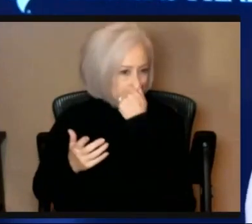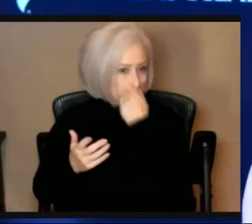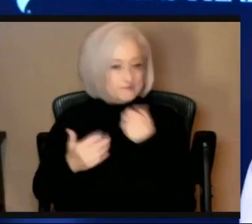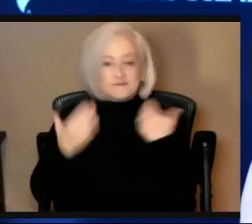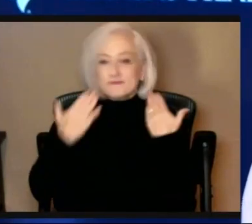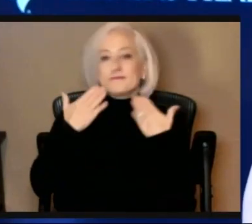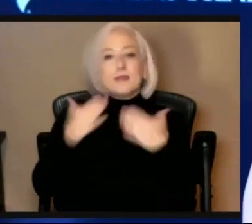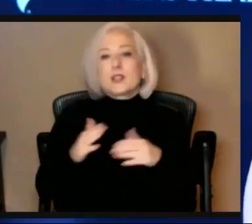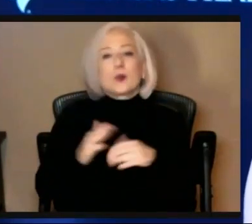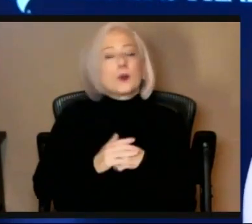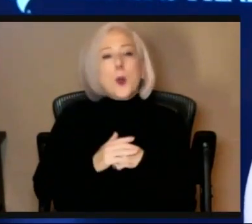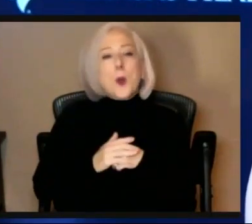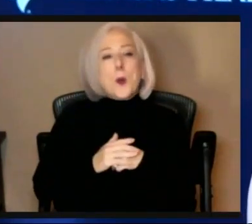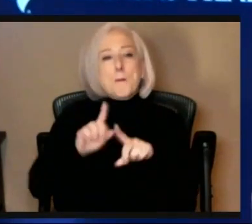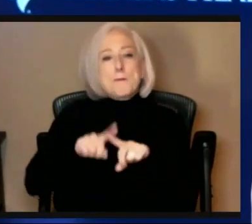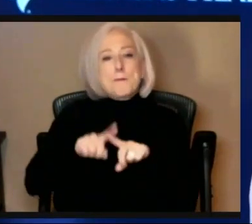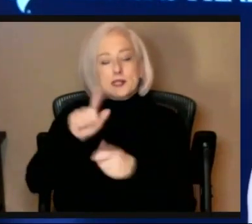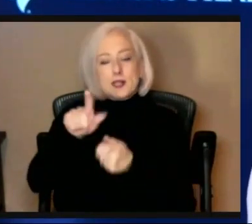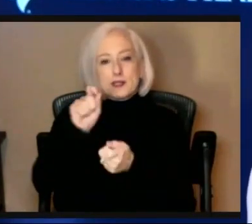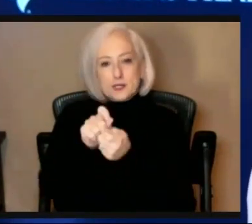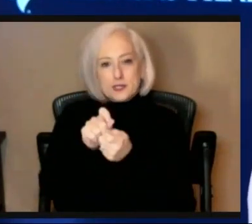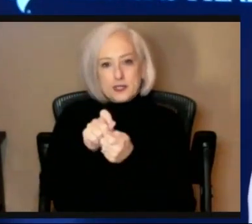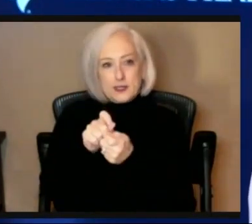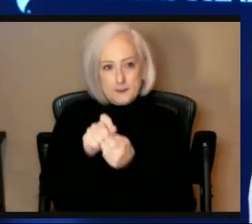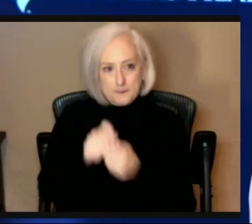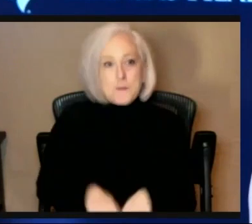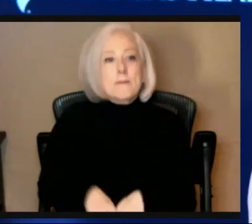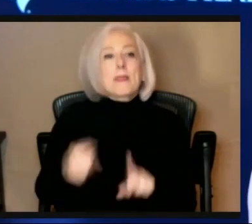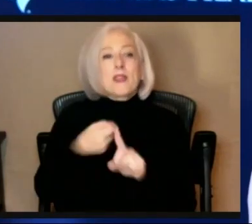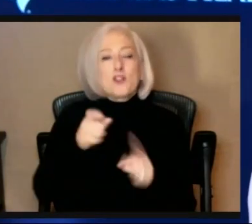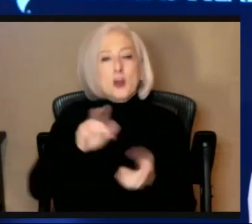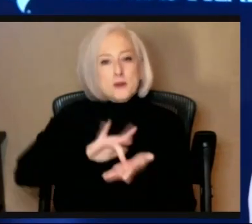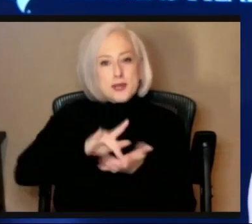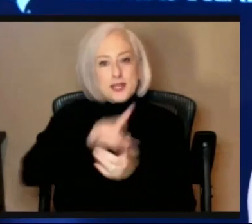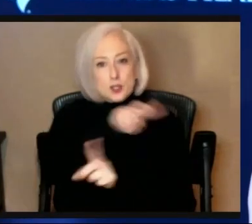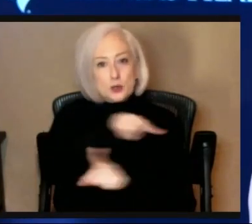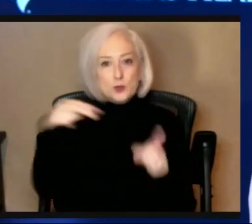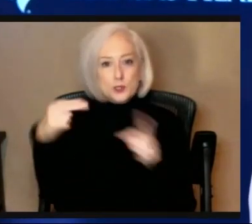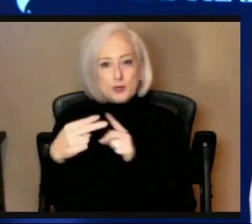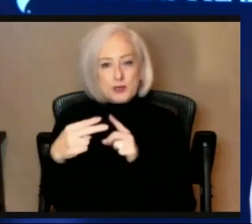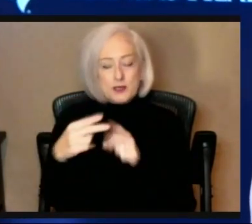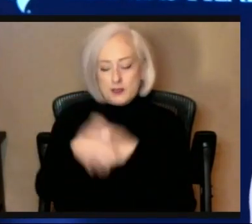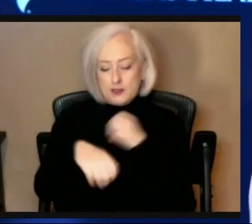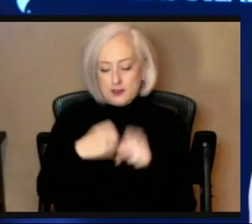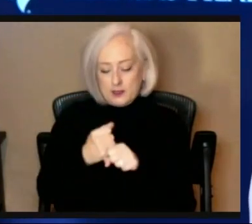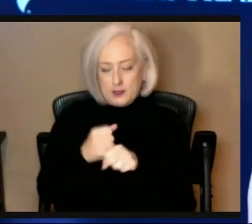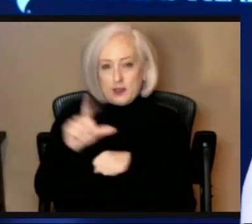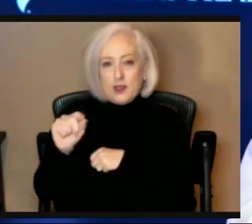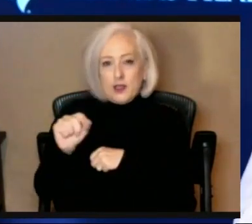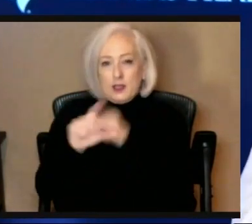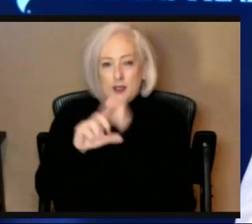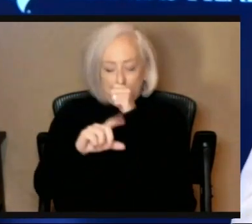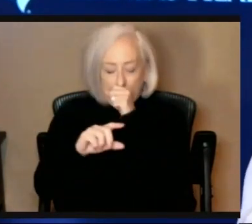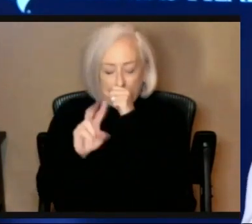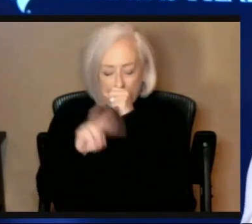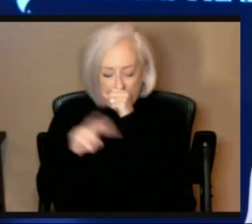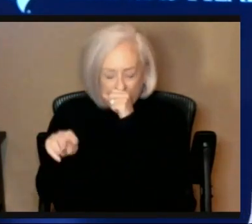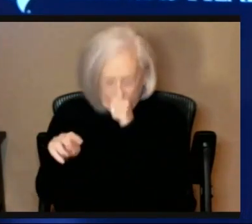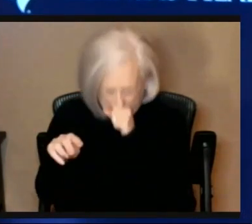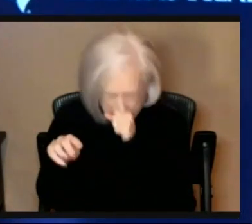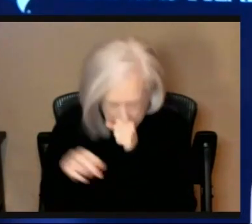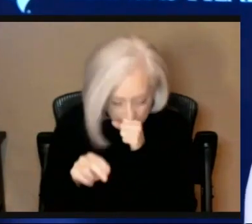it. And pharmacologically, in 2022, we have a lot of prescription medications that might